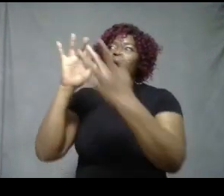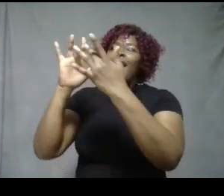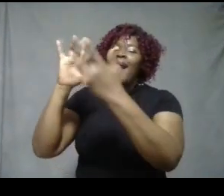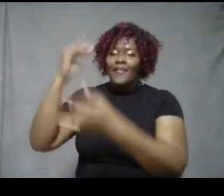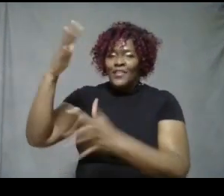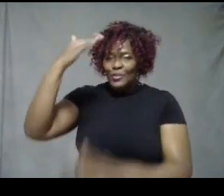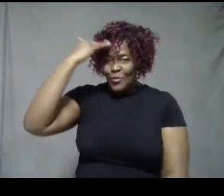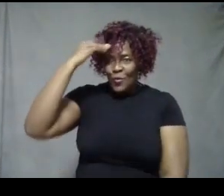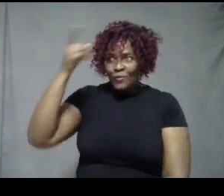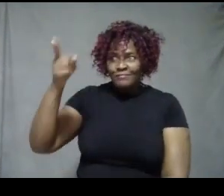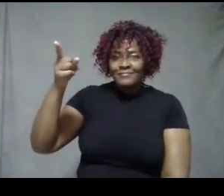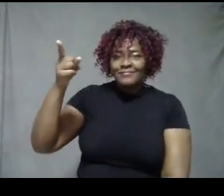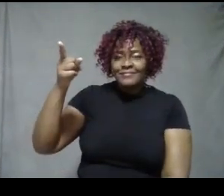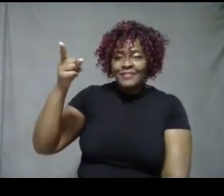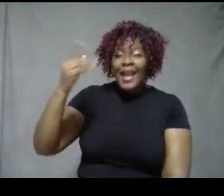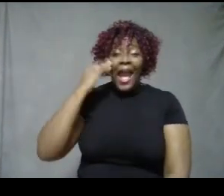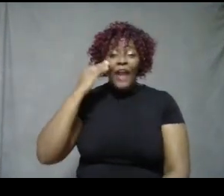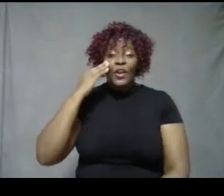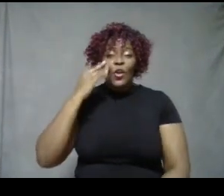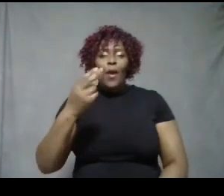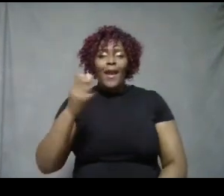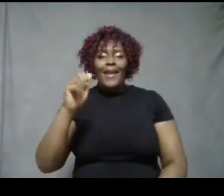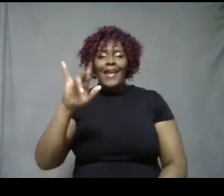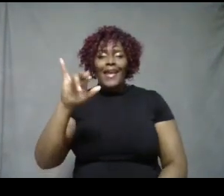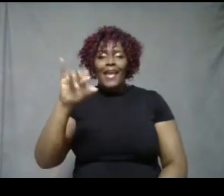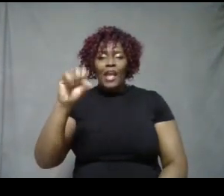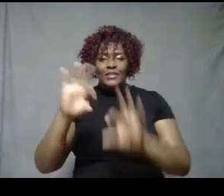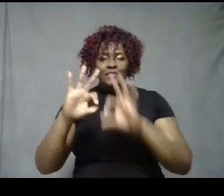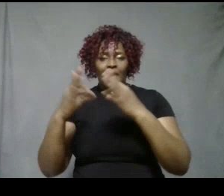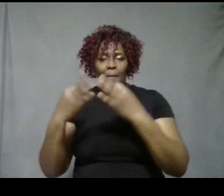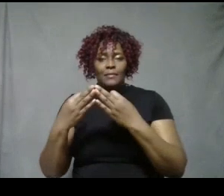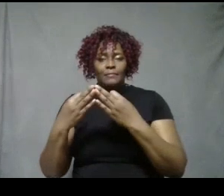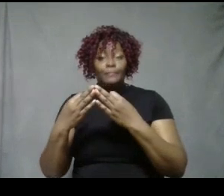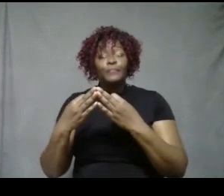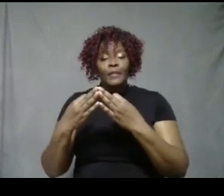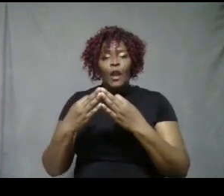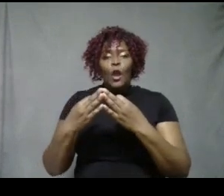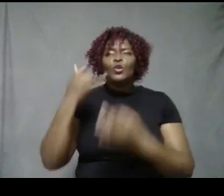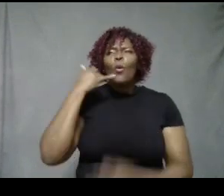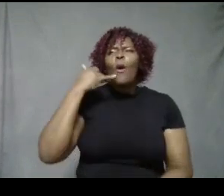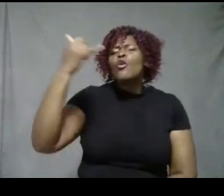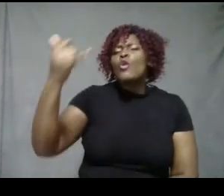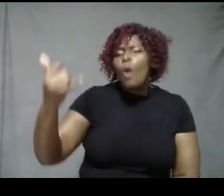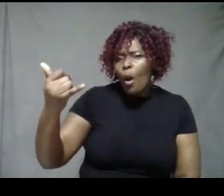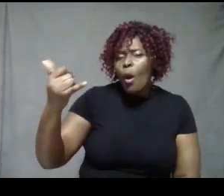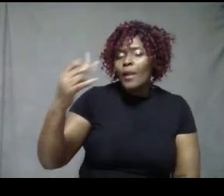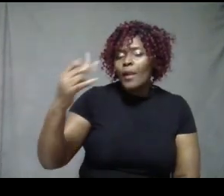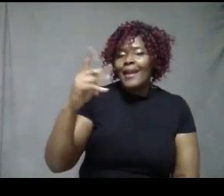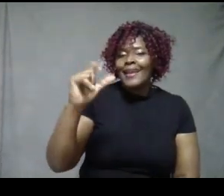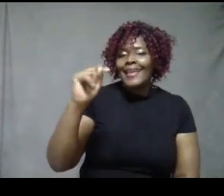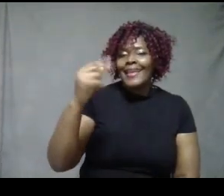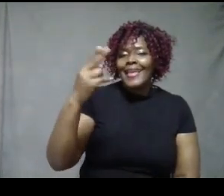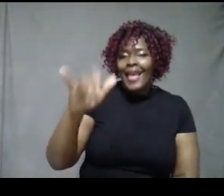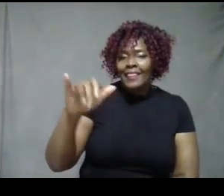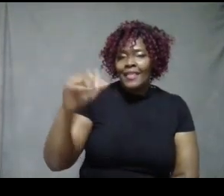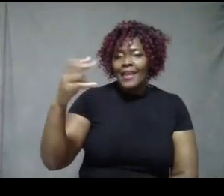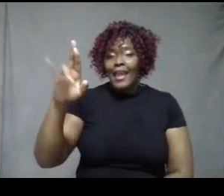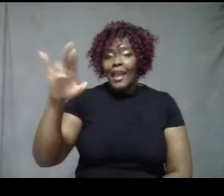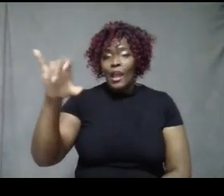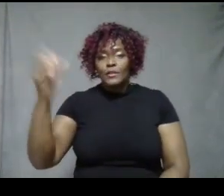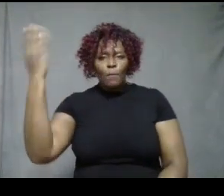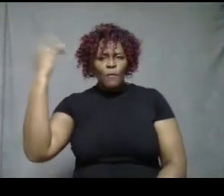But I know the Harrises. I made a phone call to Kathy Harris, who was the former principal of Congress